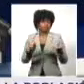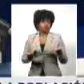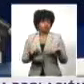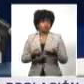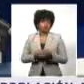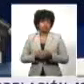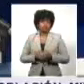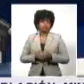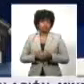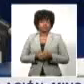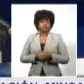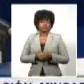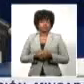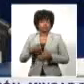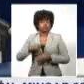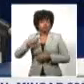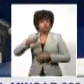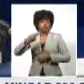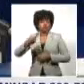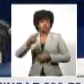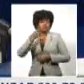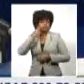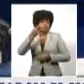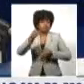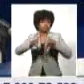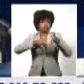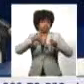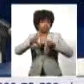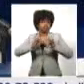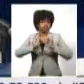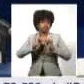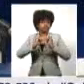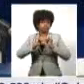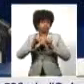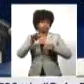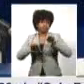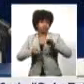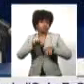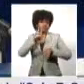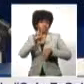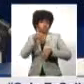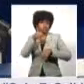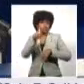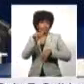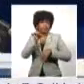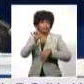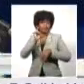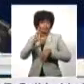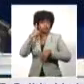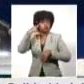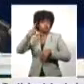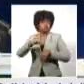As you can notice, the number of asymptomatic patients varies from time to time, and that makes